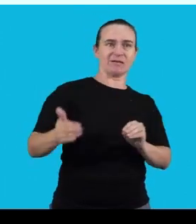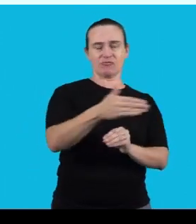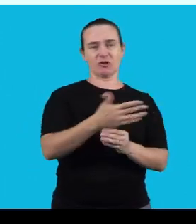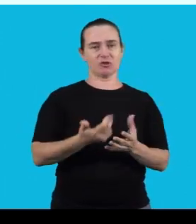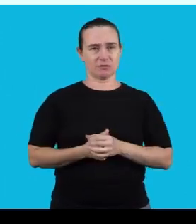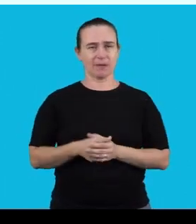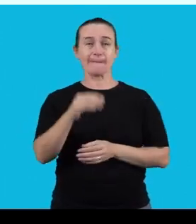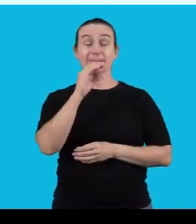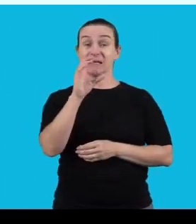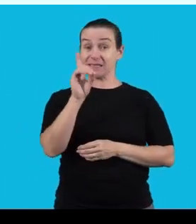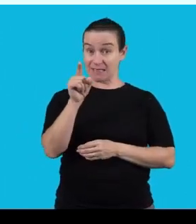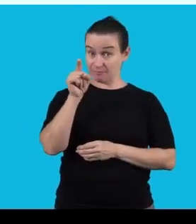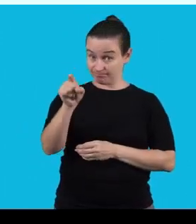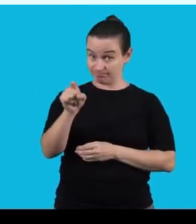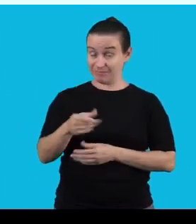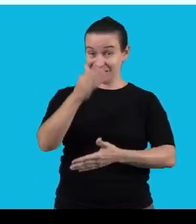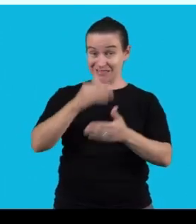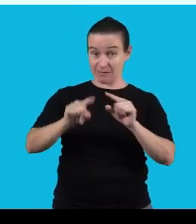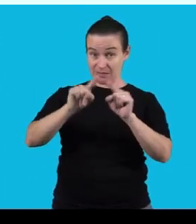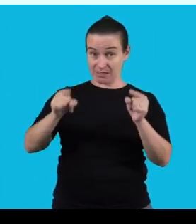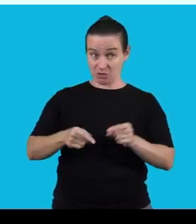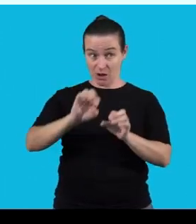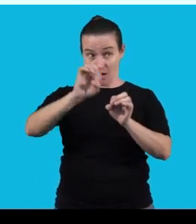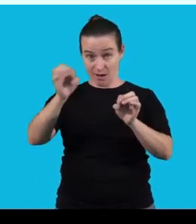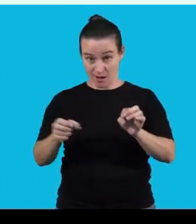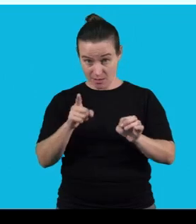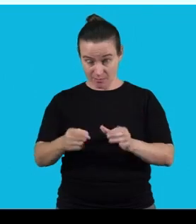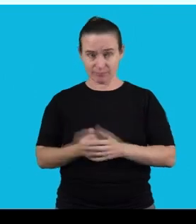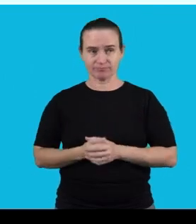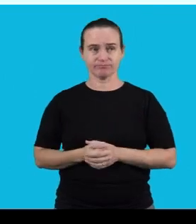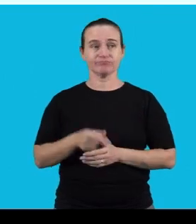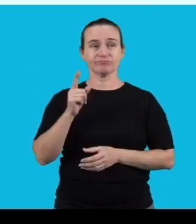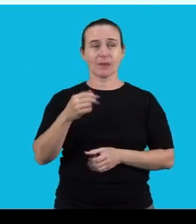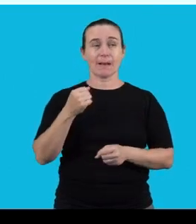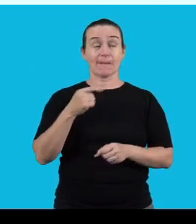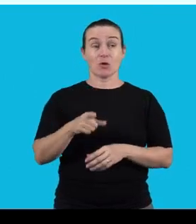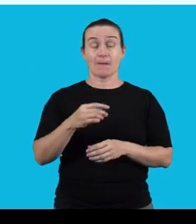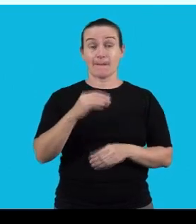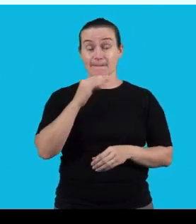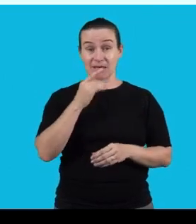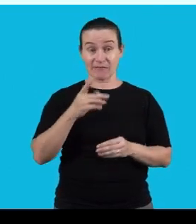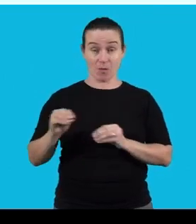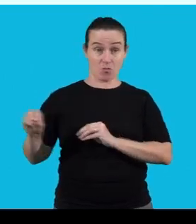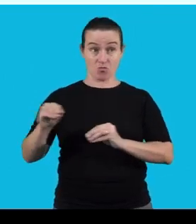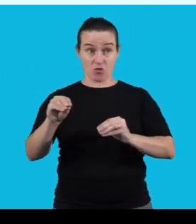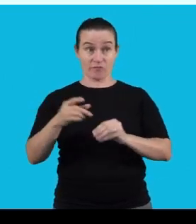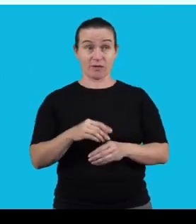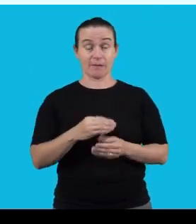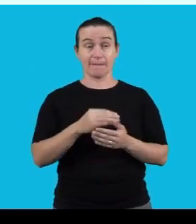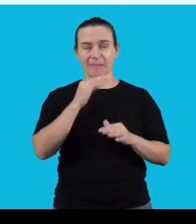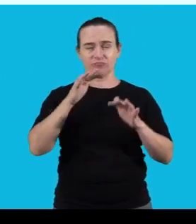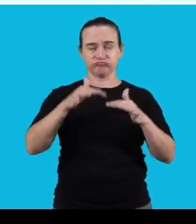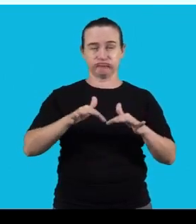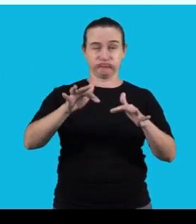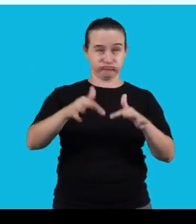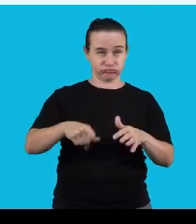part D, the semicircular canals. So the movement of liquid or endolymph is